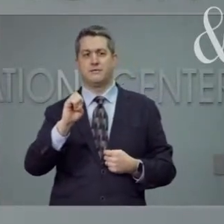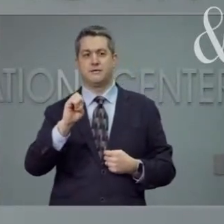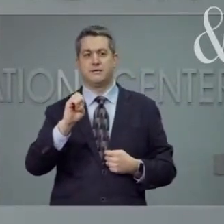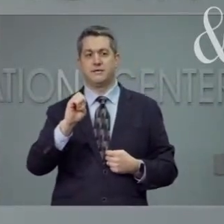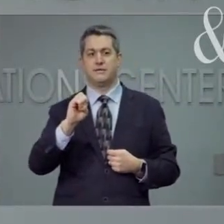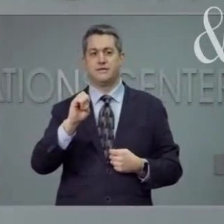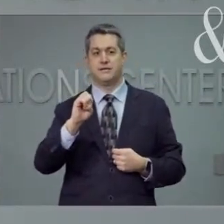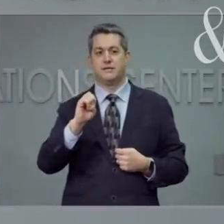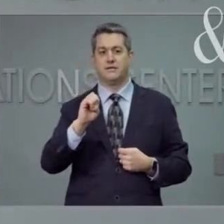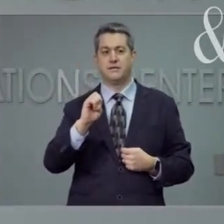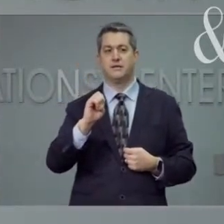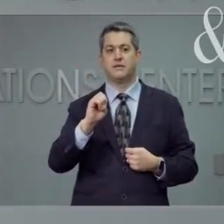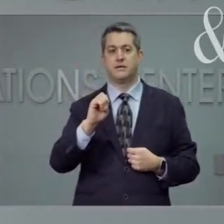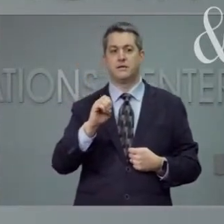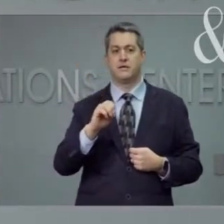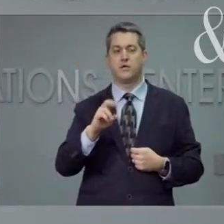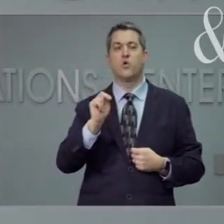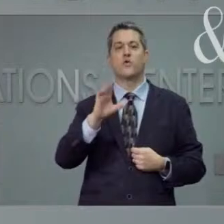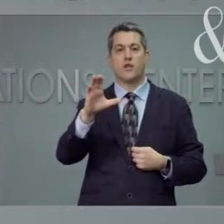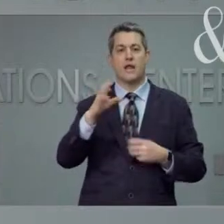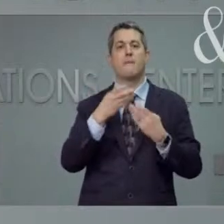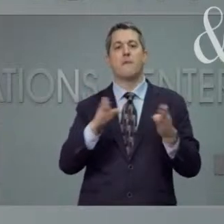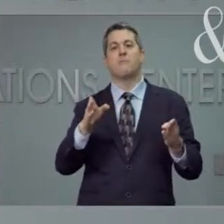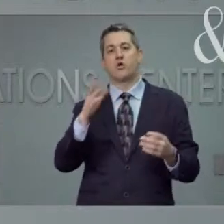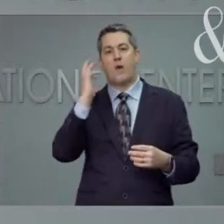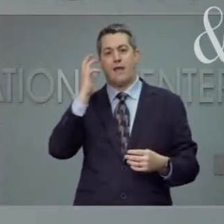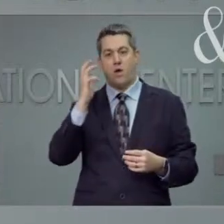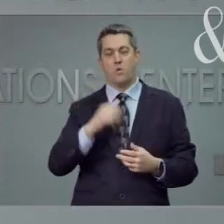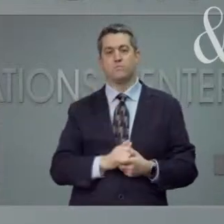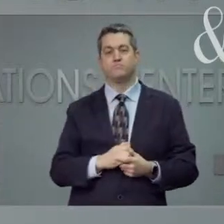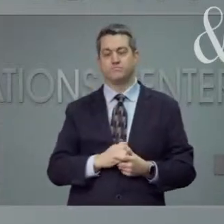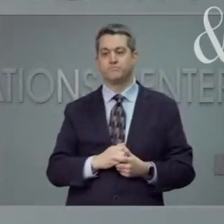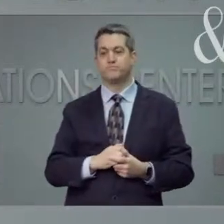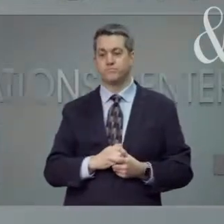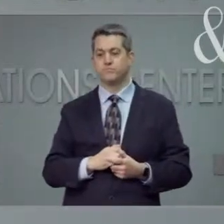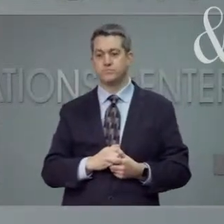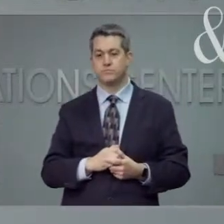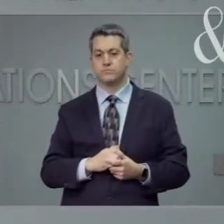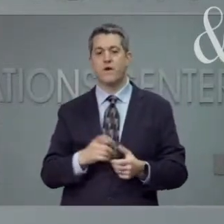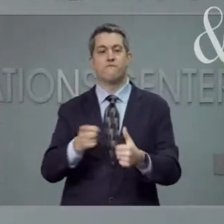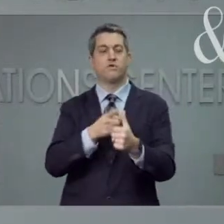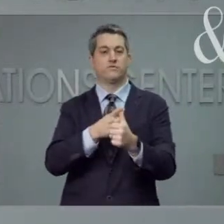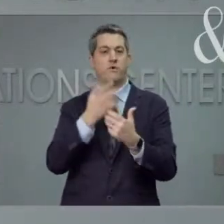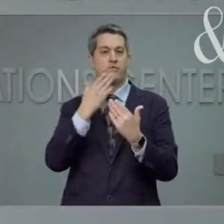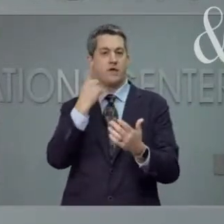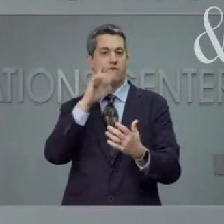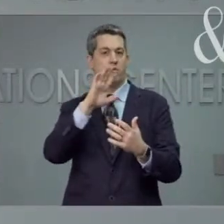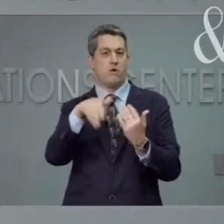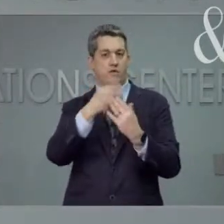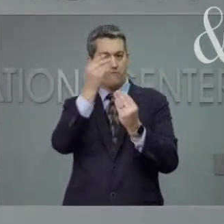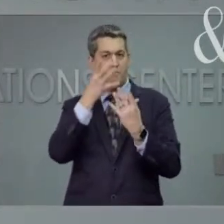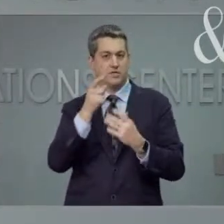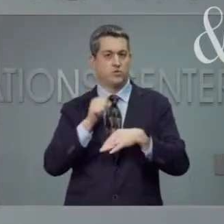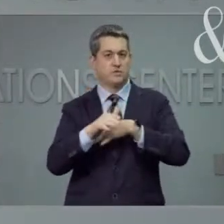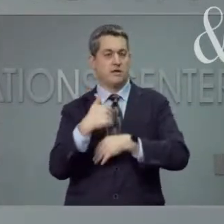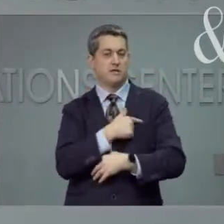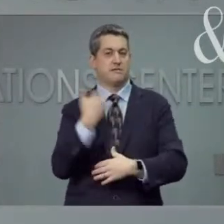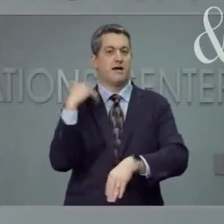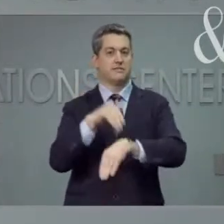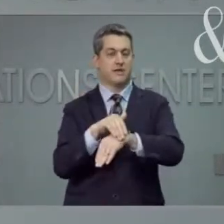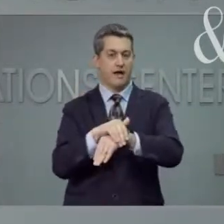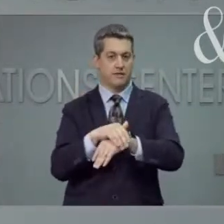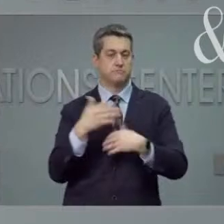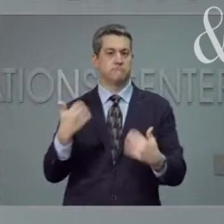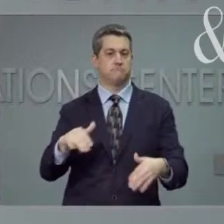Hi, thanks for the question. This is Jason DeBruin, North Carolina Public Radio. First of all, thank you for the information you sent last night. It's a lot of